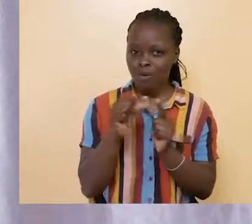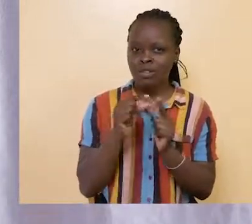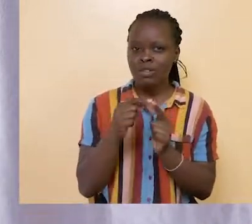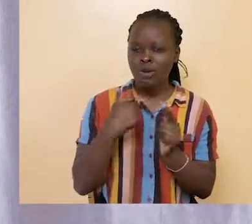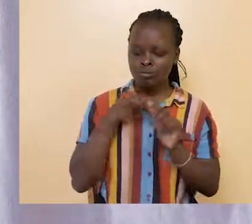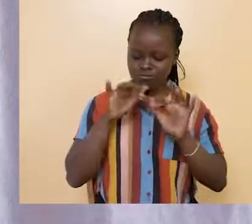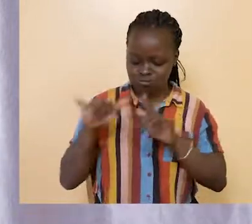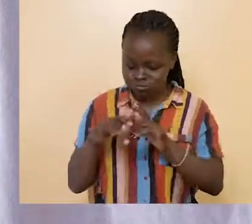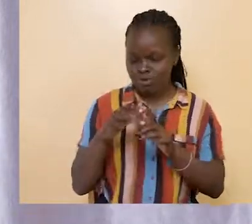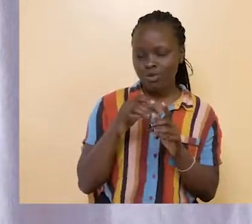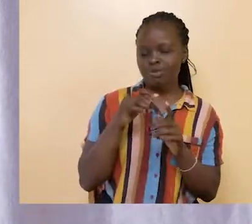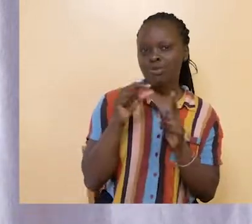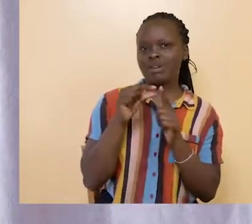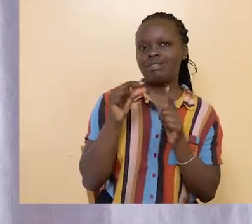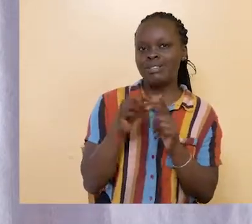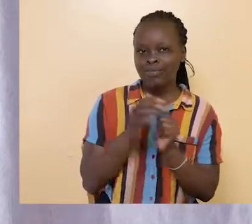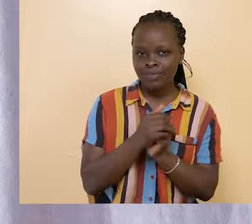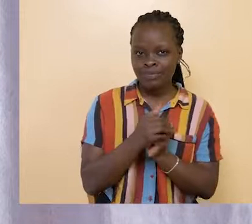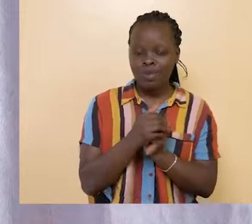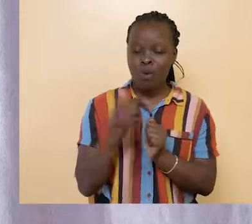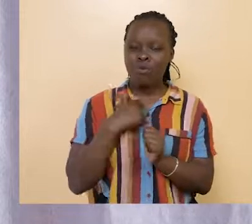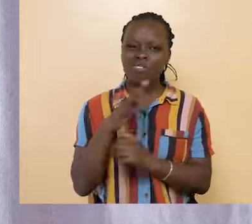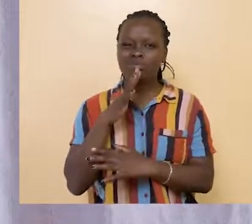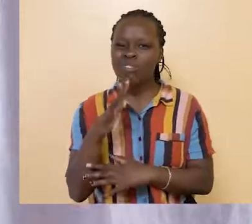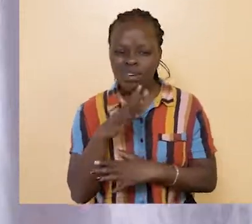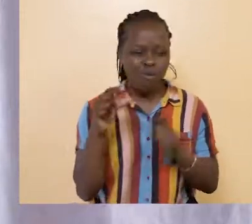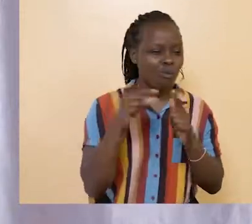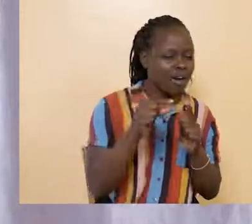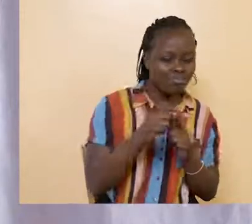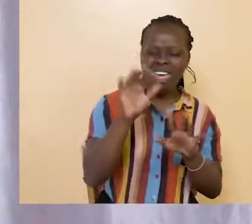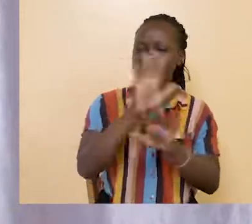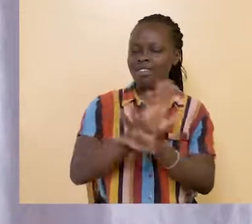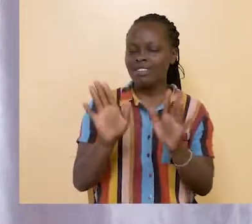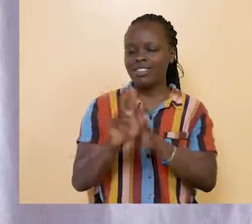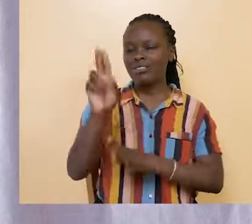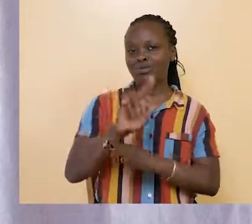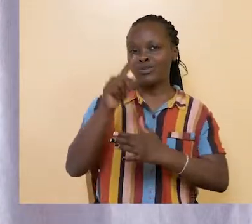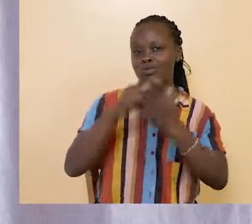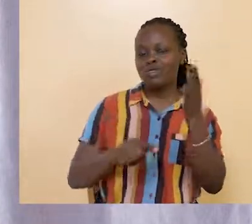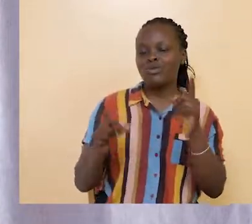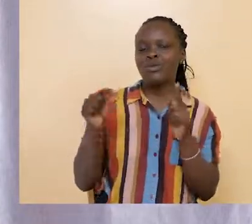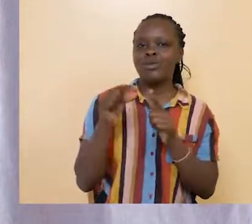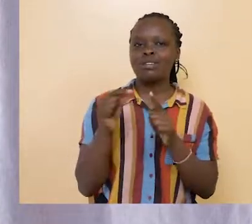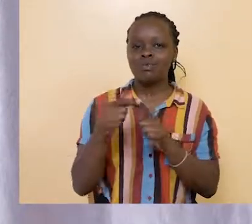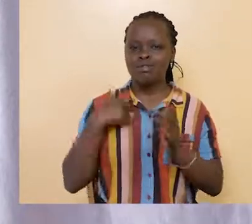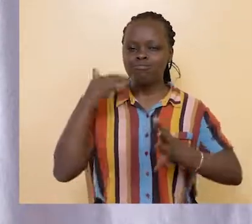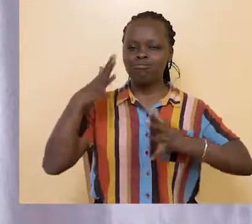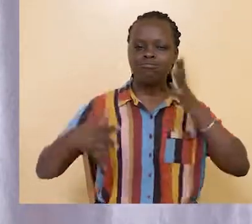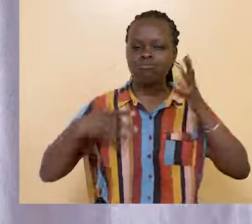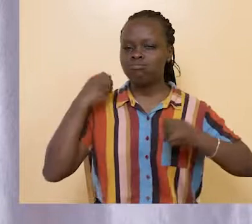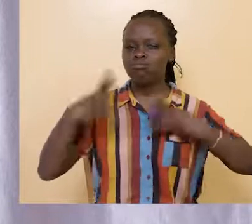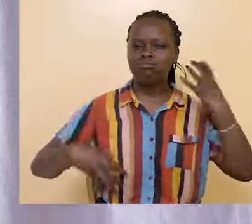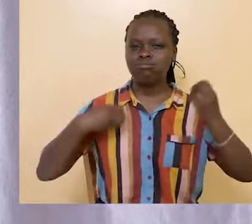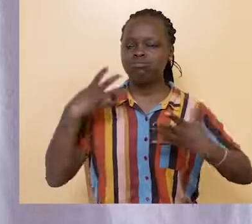We type words these days. We don't speak as much, I guess, but with our gadgets and whatnot, we are constantly speaking with our fingers. We